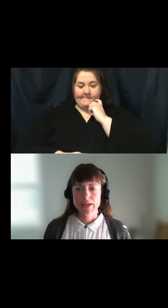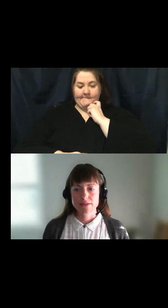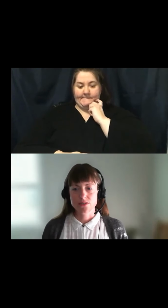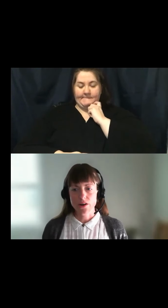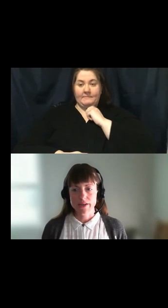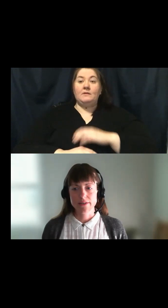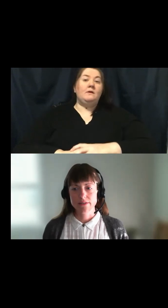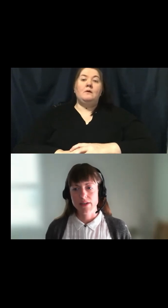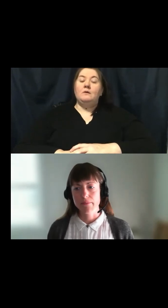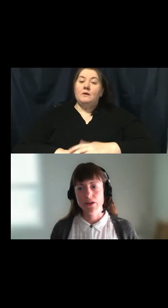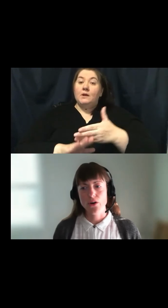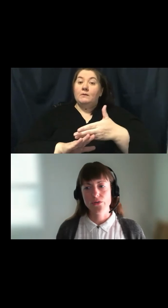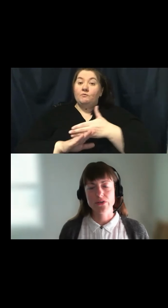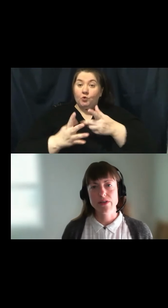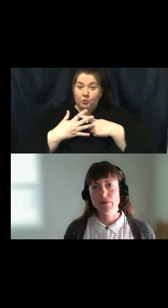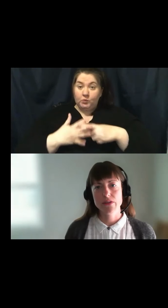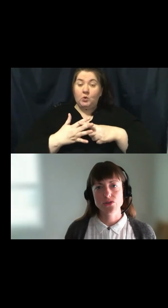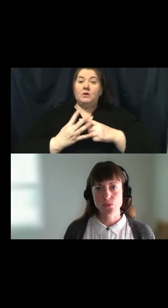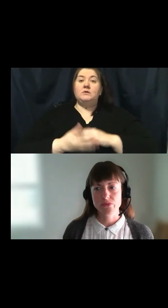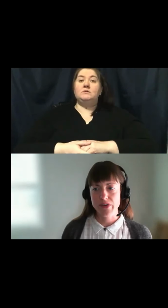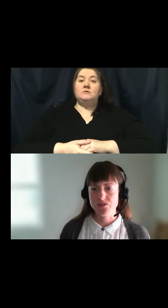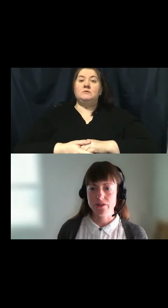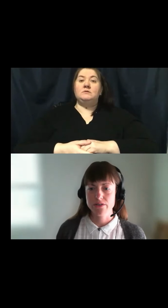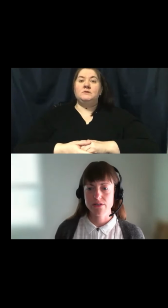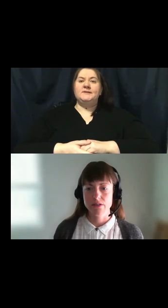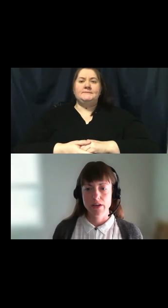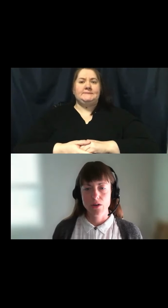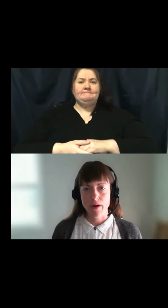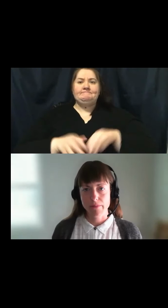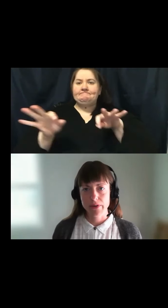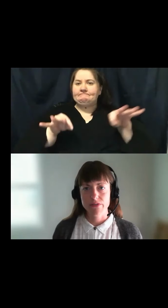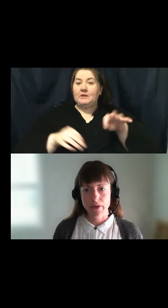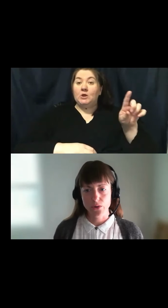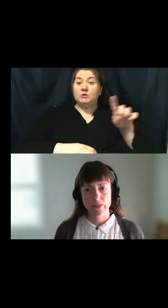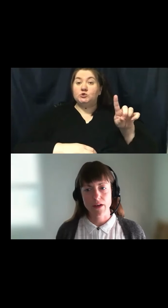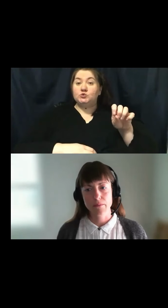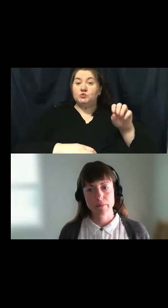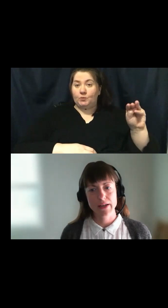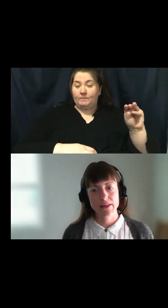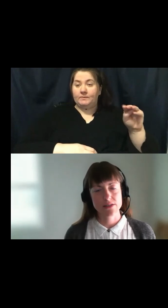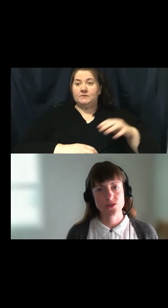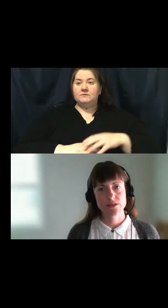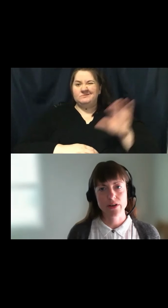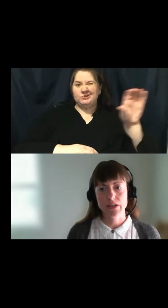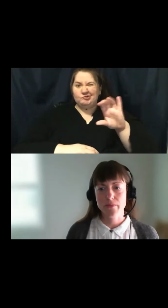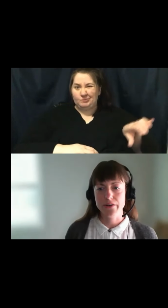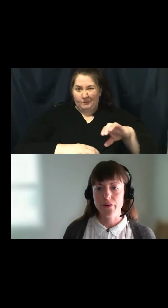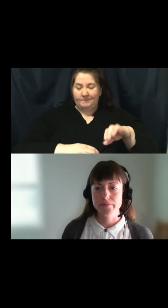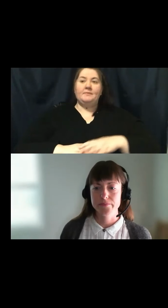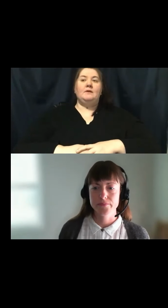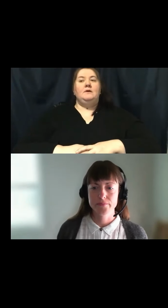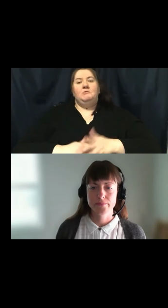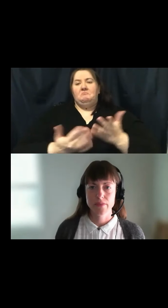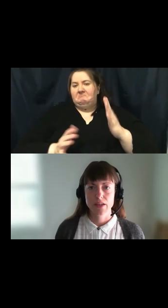Before we get started, I'm going to go over some of the Zoom features. You're probably familiar with them, but this is just a friendly